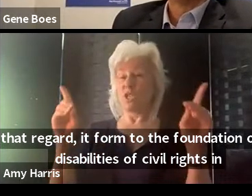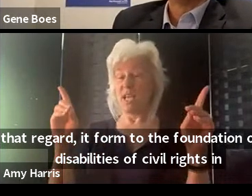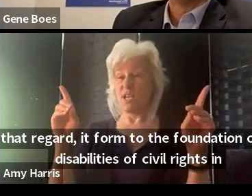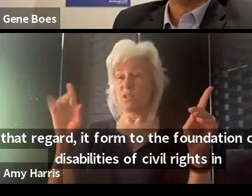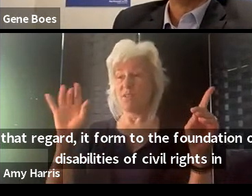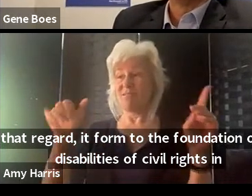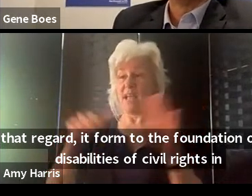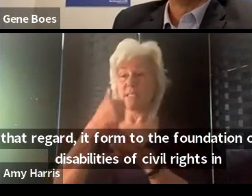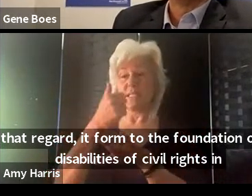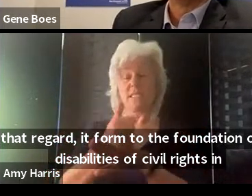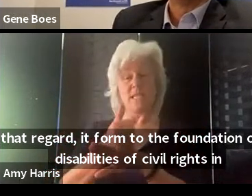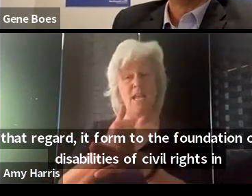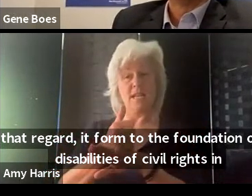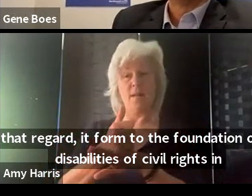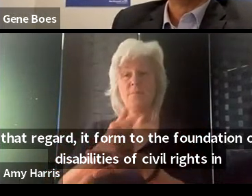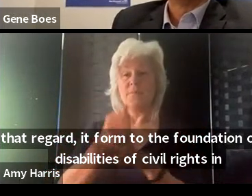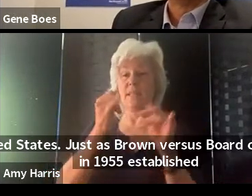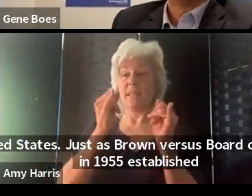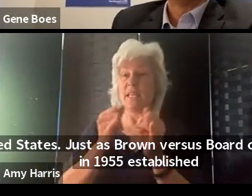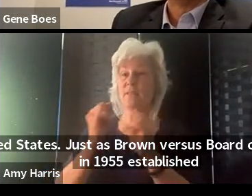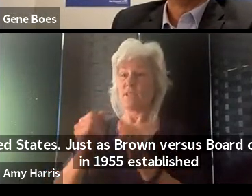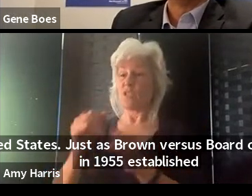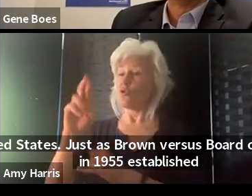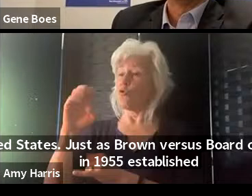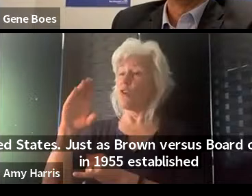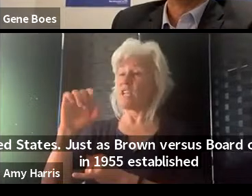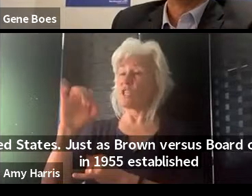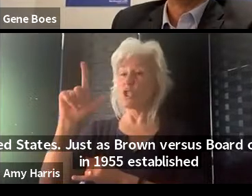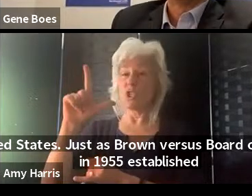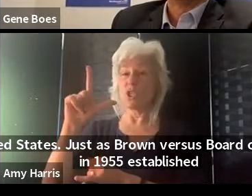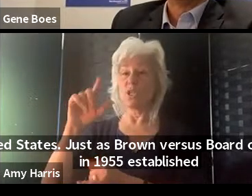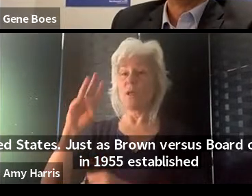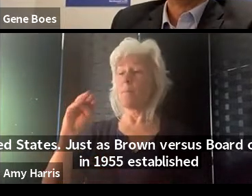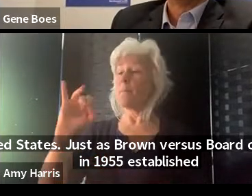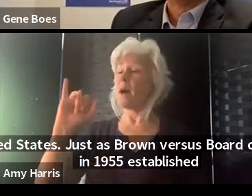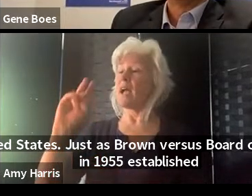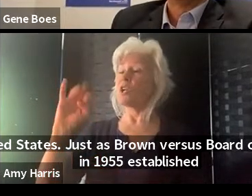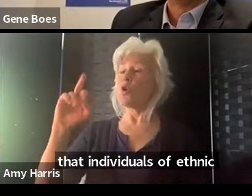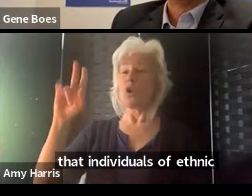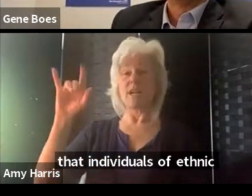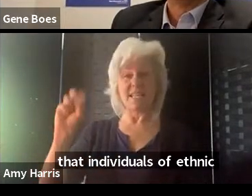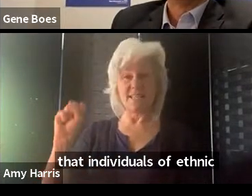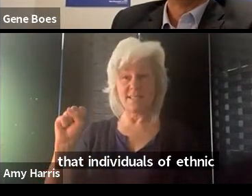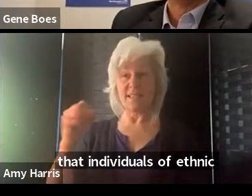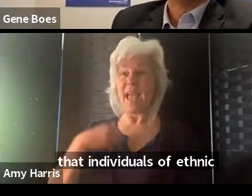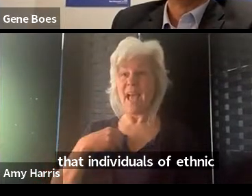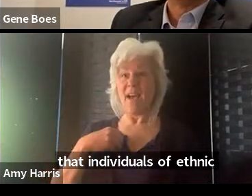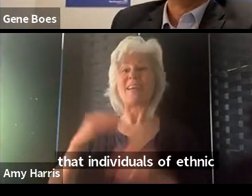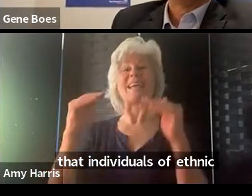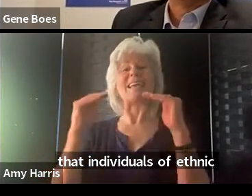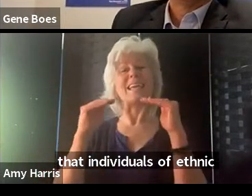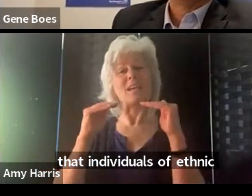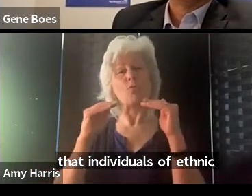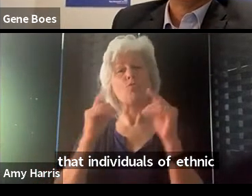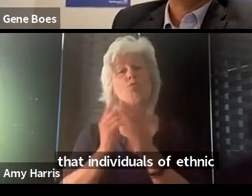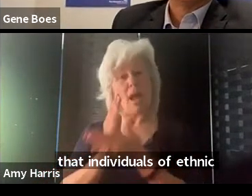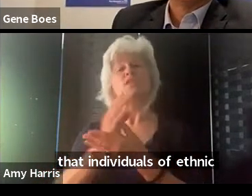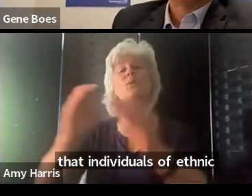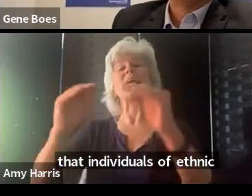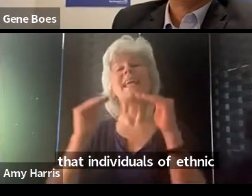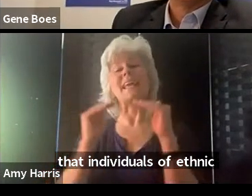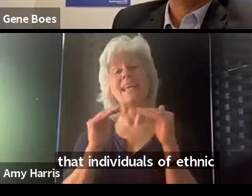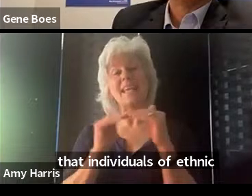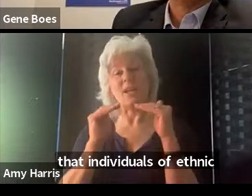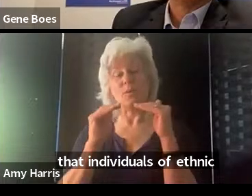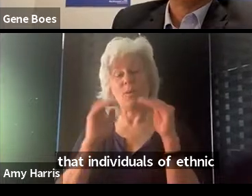ethnic and racial minorities had a right to an equal education. So